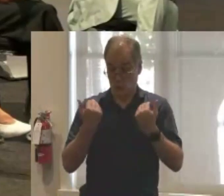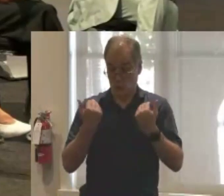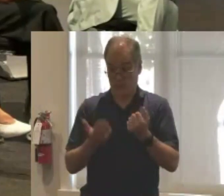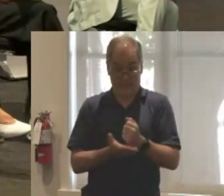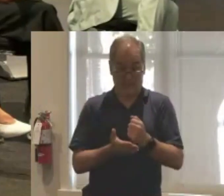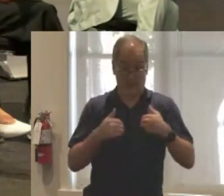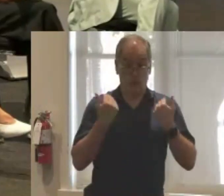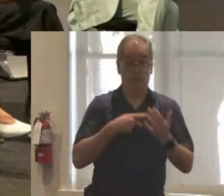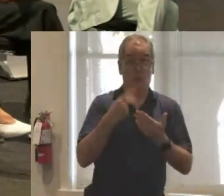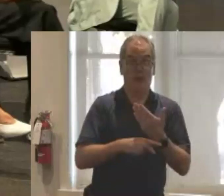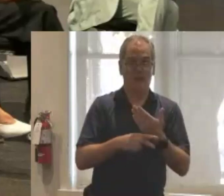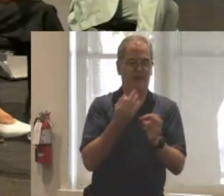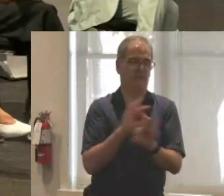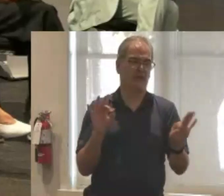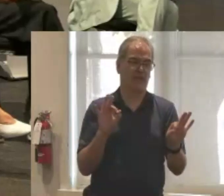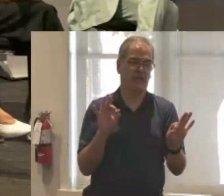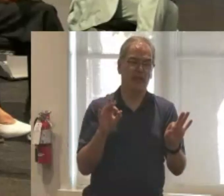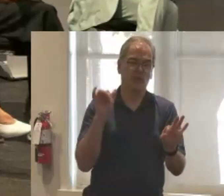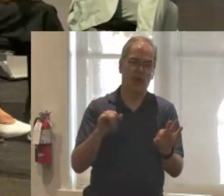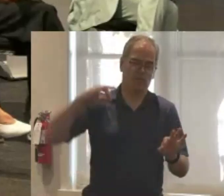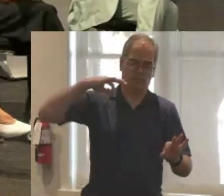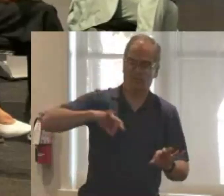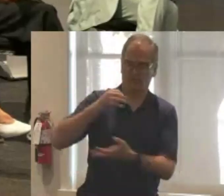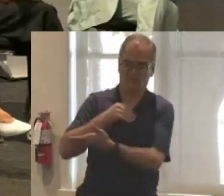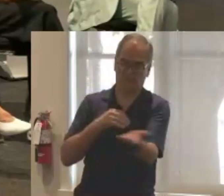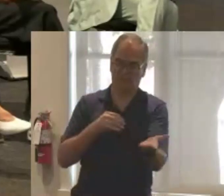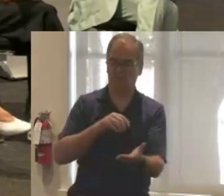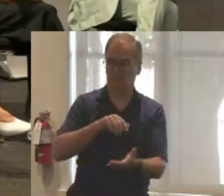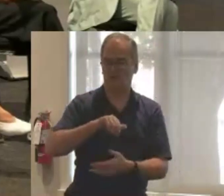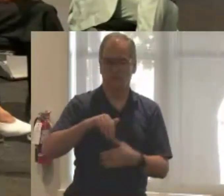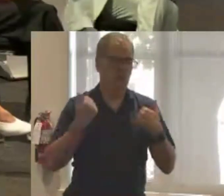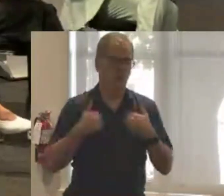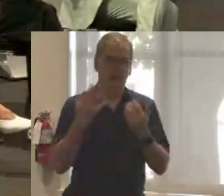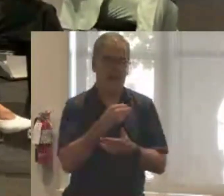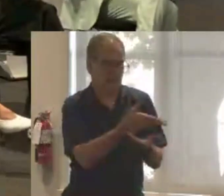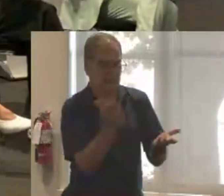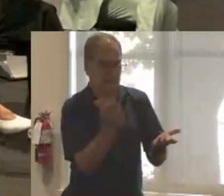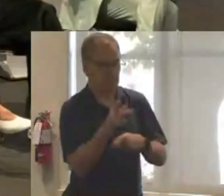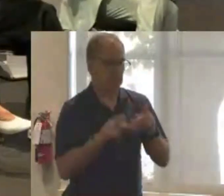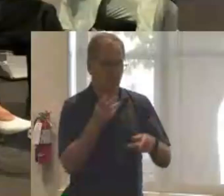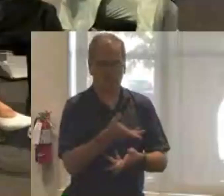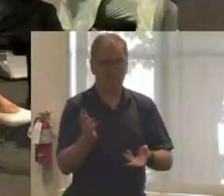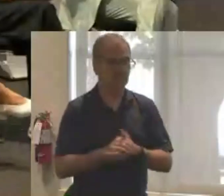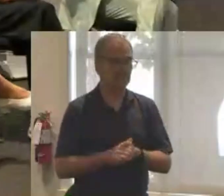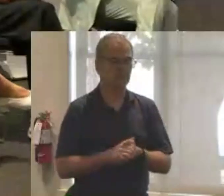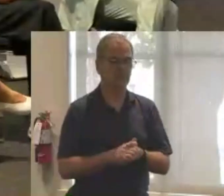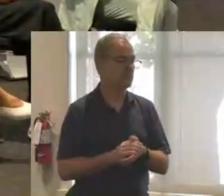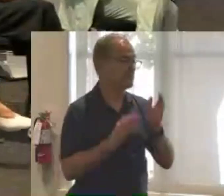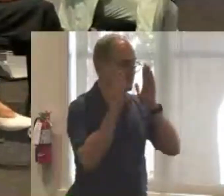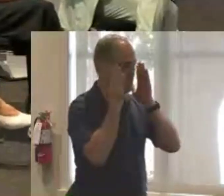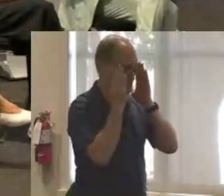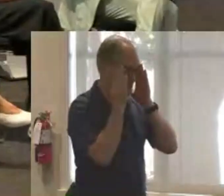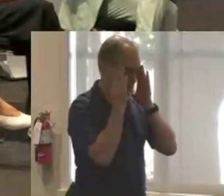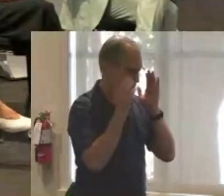which obviously helps a lot of newcomers and everyone in general. Please, one order for Staples. One. single one. Okay, yeah. At the front, there